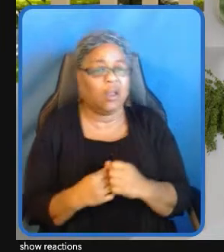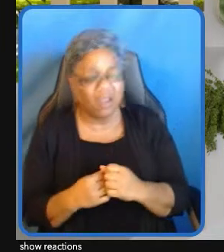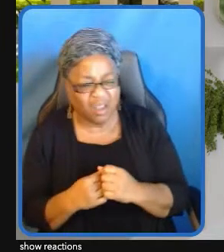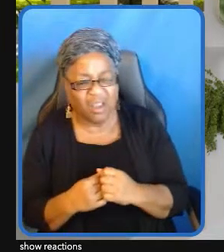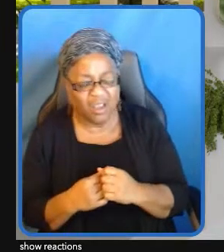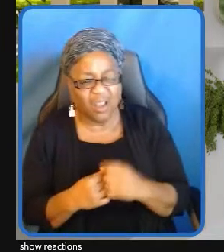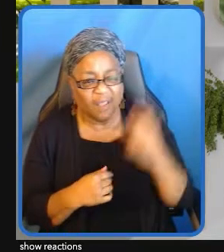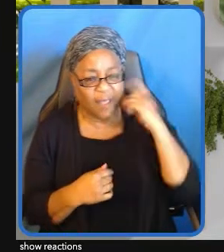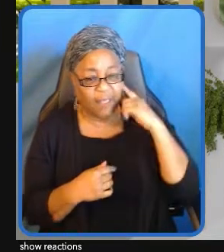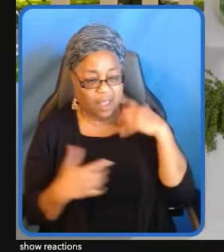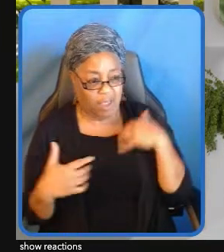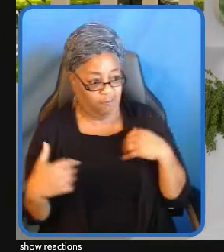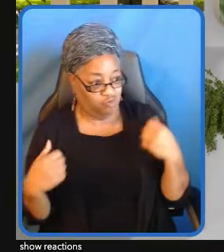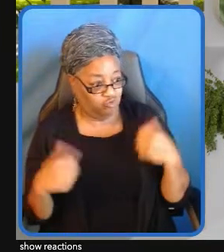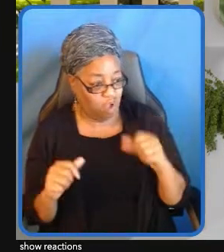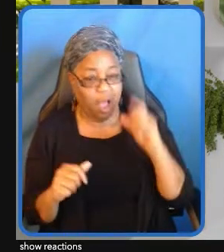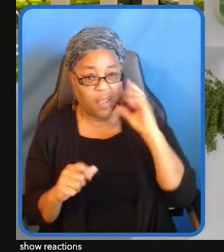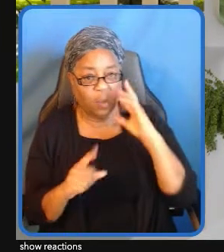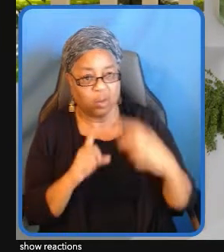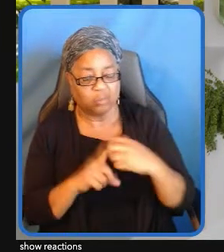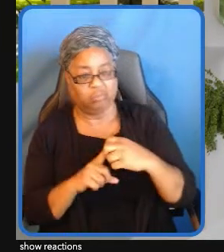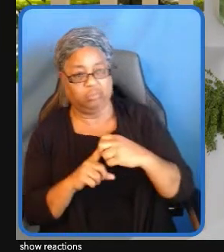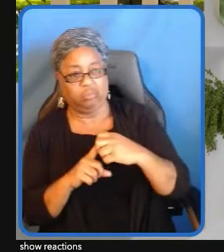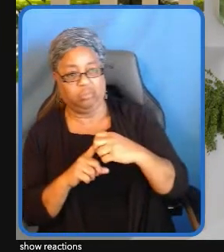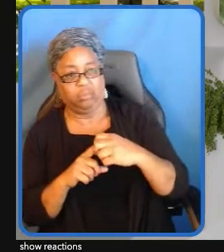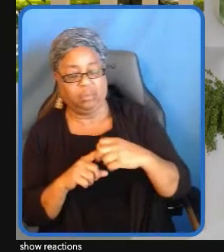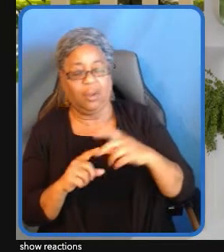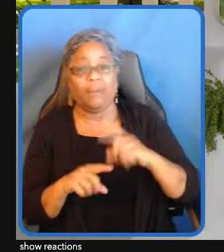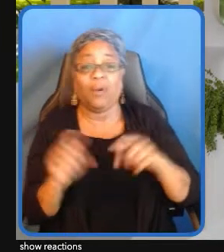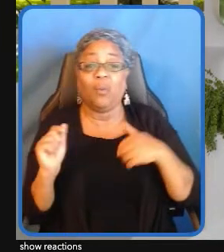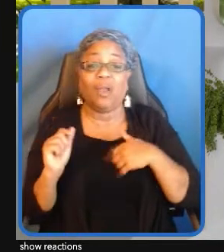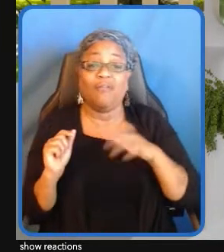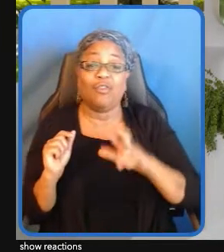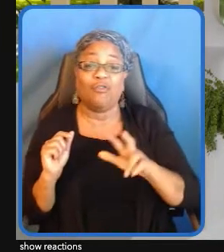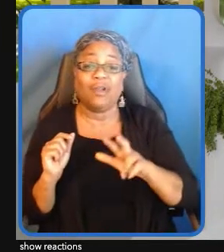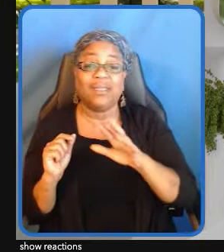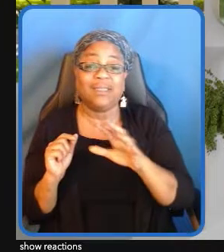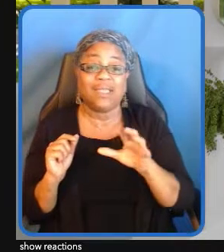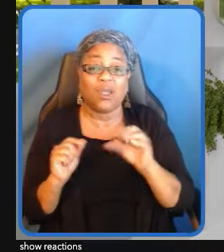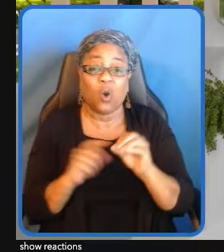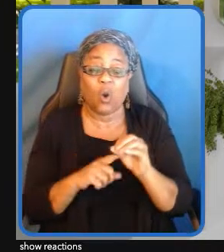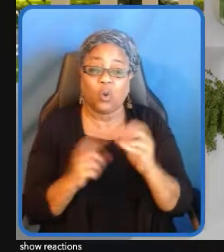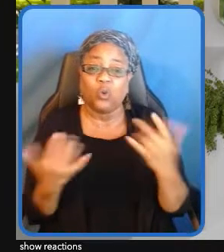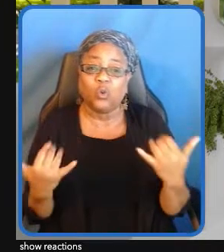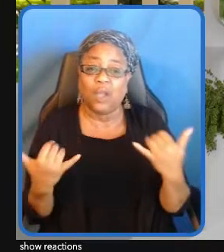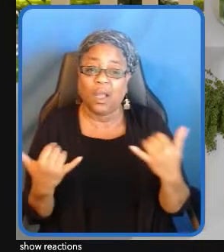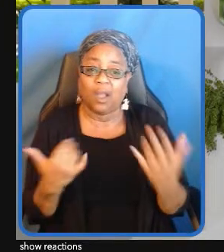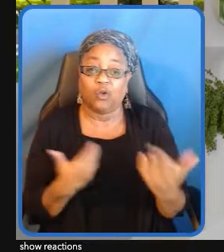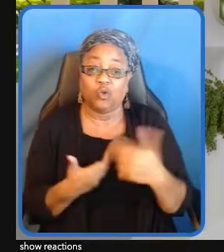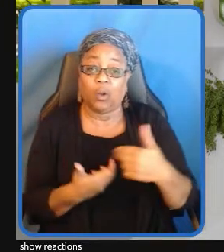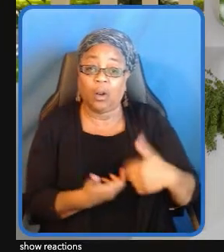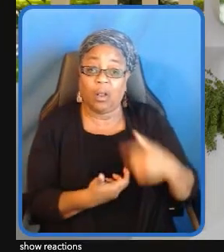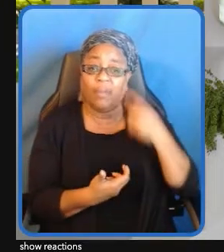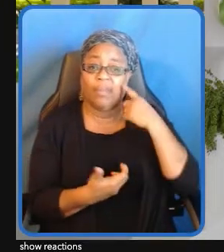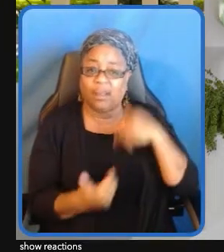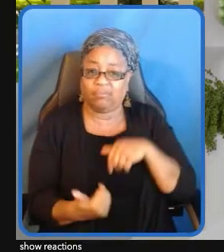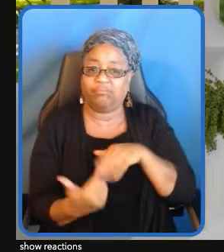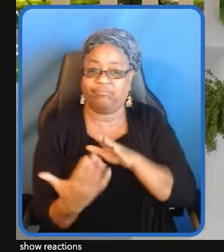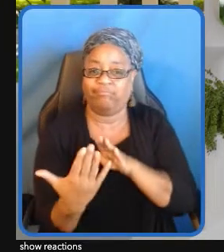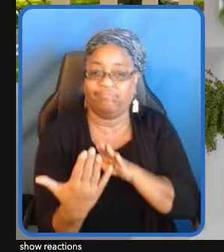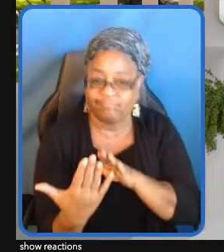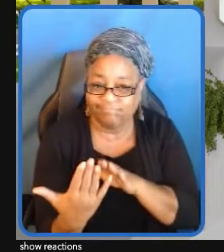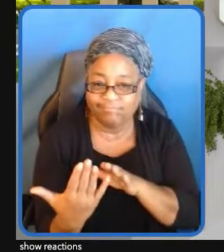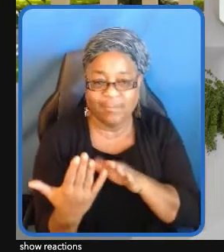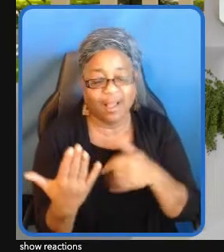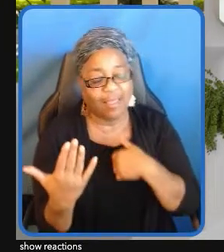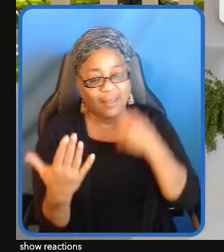Well, we have 3 CEOs joining us at the panel today who've stepped up. They've decided unequivocally